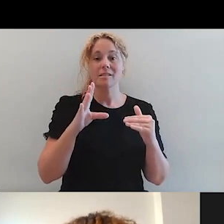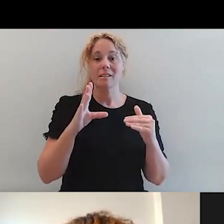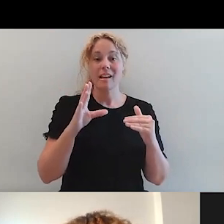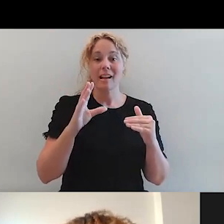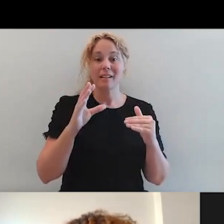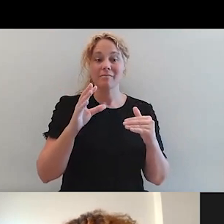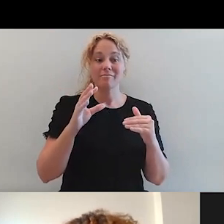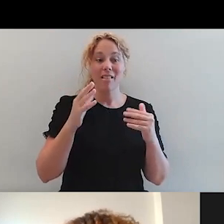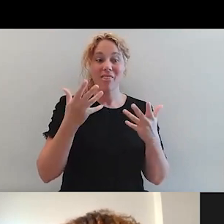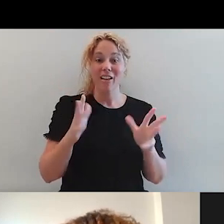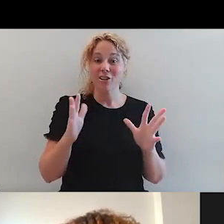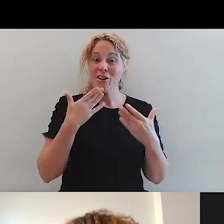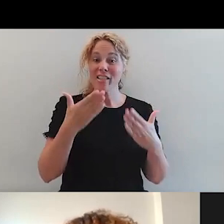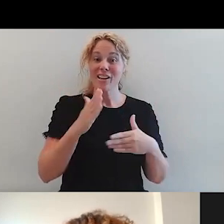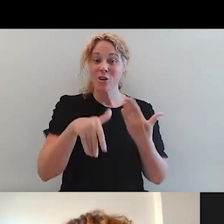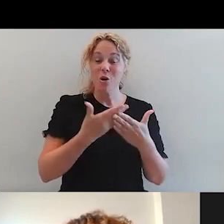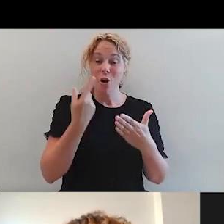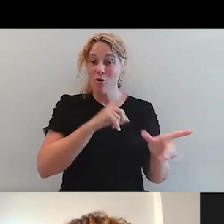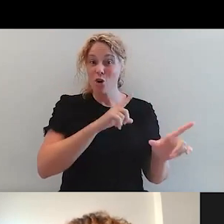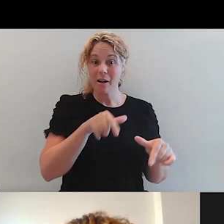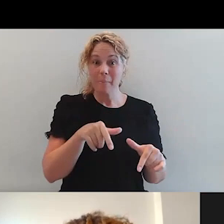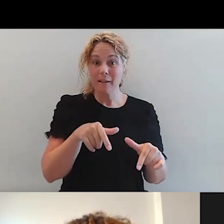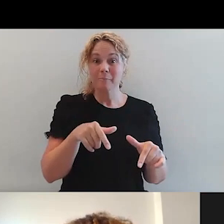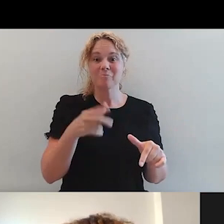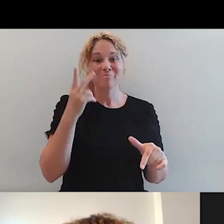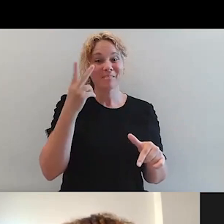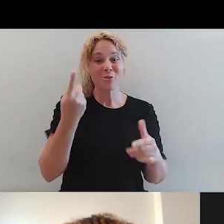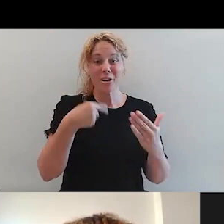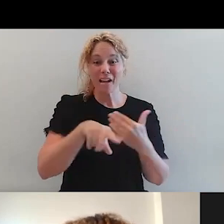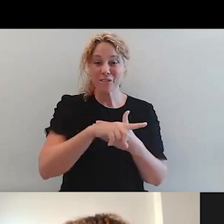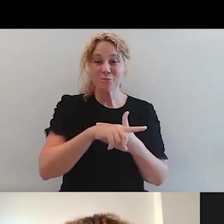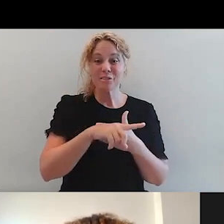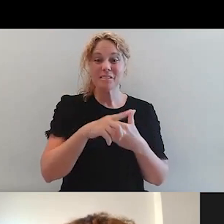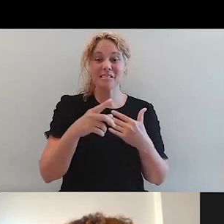Brinkley. Thank you all for being here. See